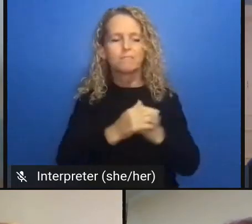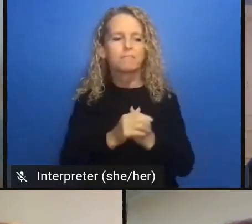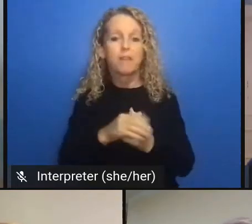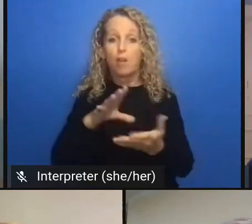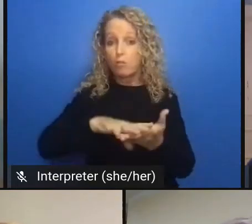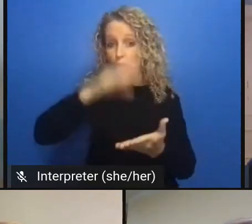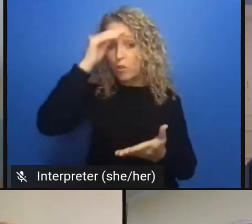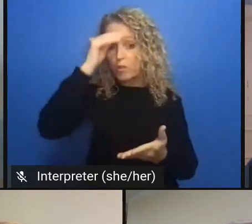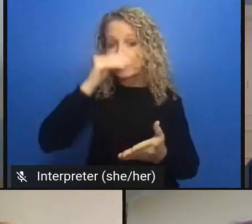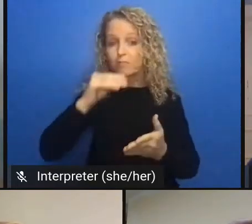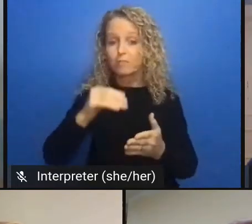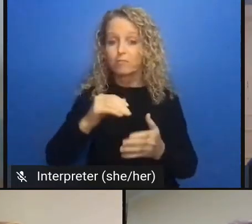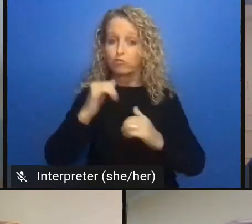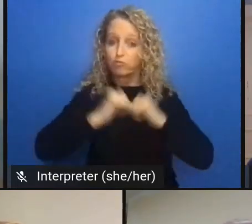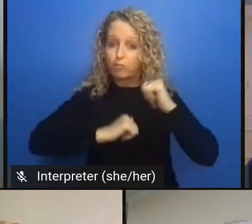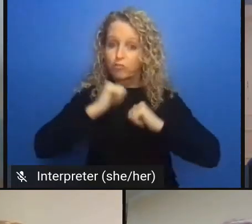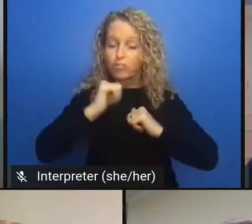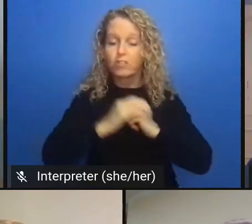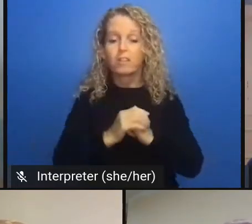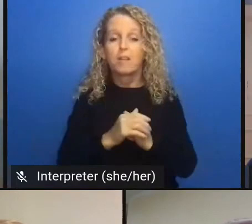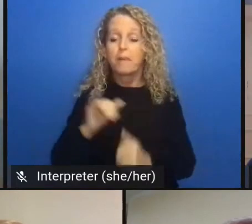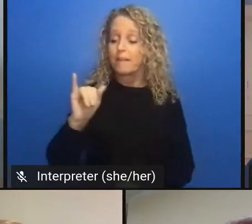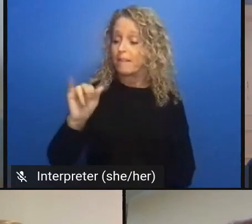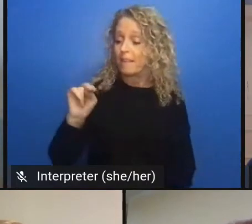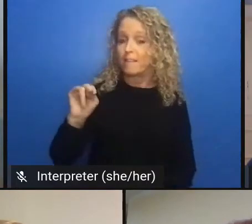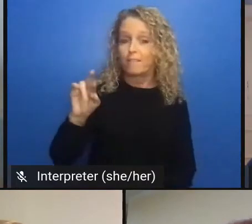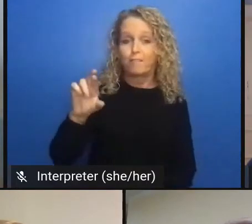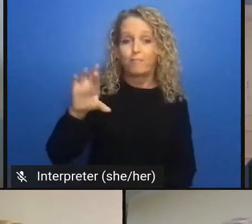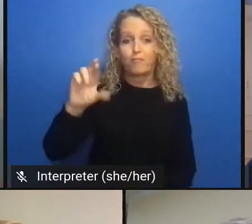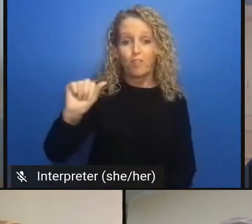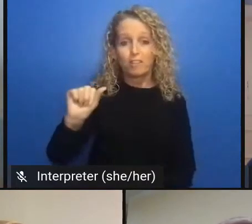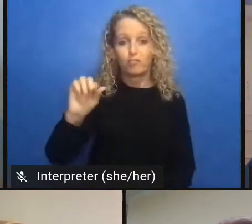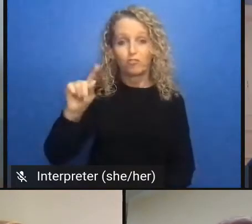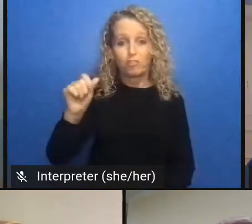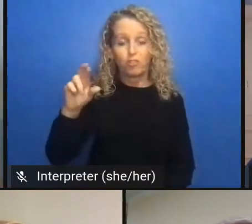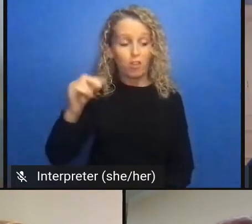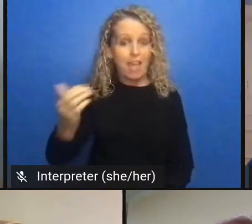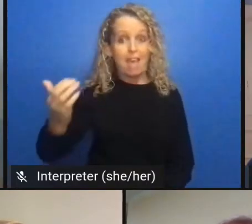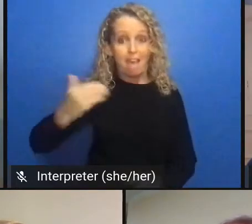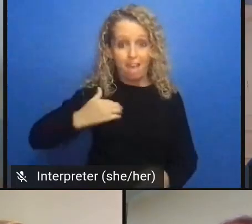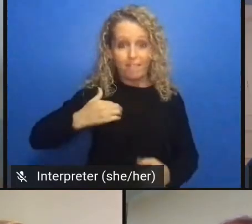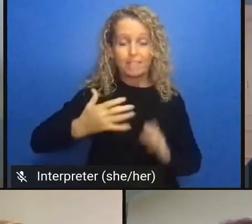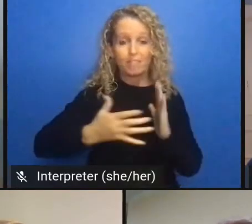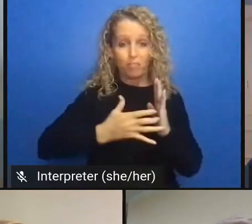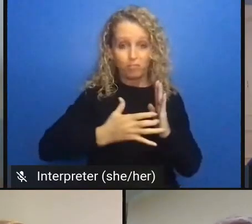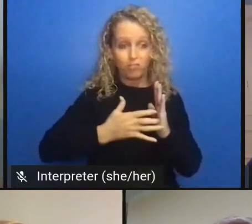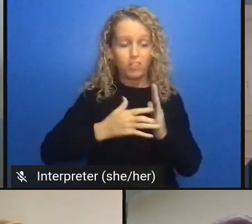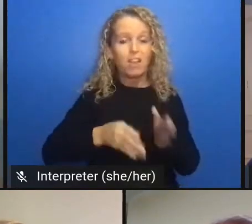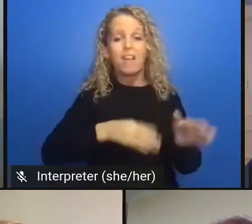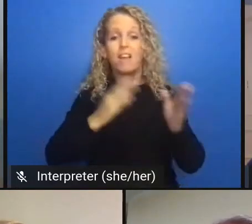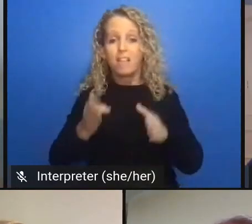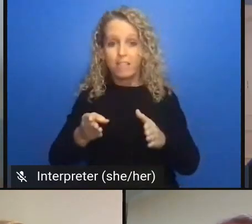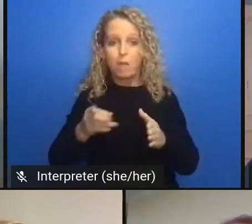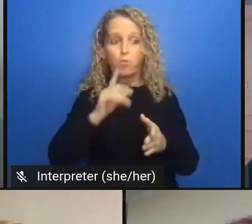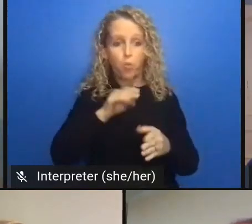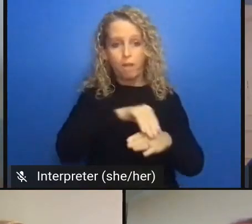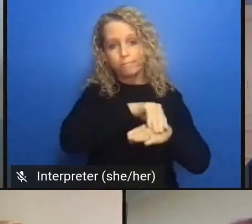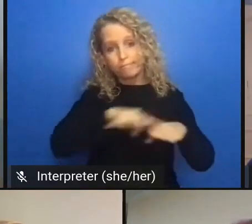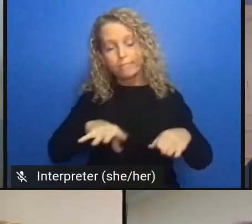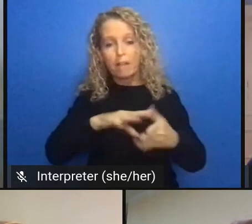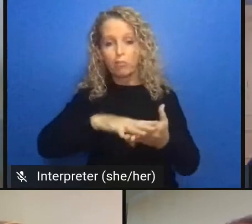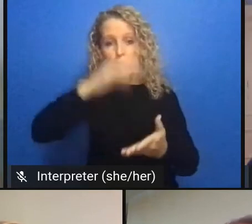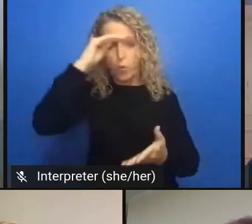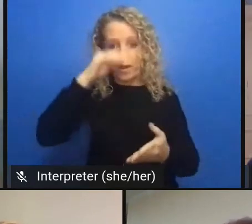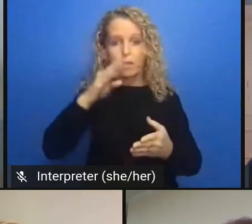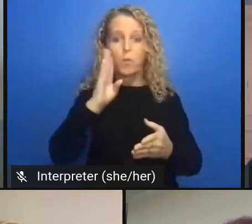of, the infrastructure leads to learning. The learning leads to labor force, and that's Andrew's thing. So